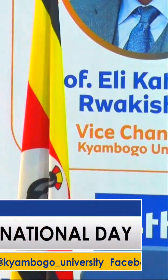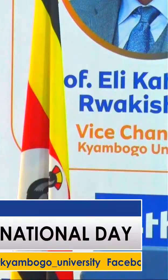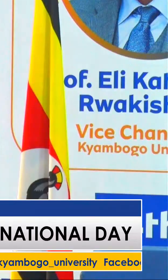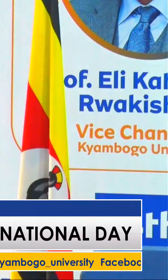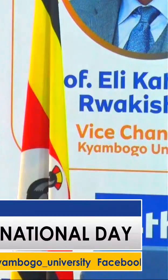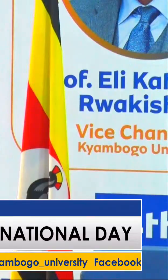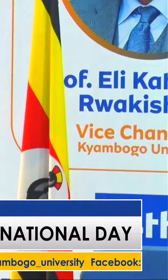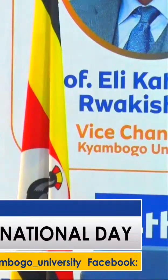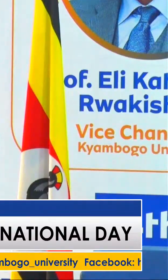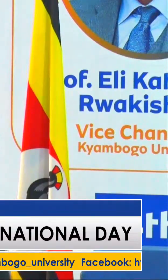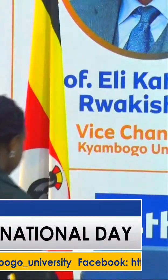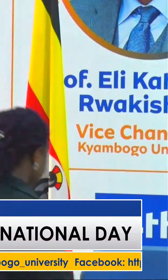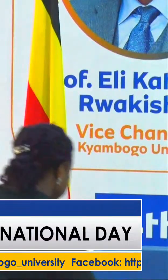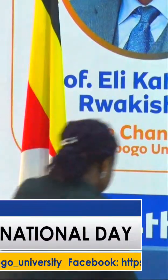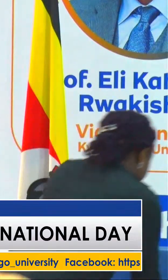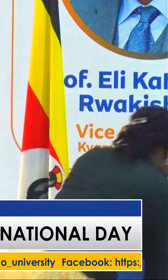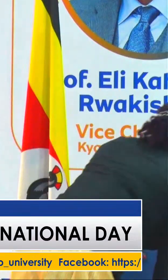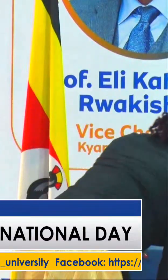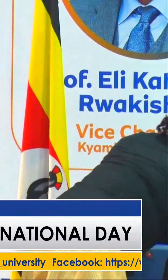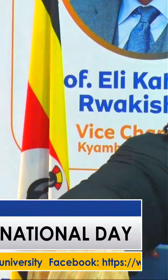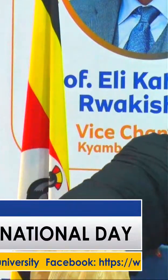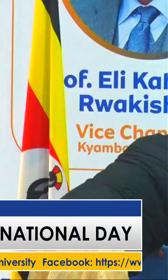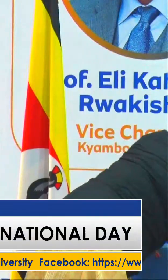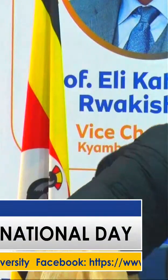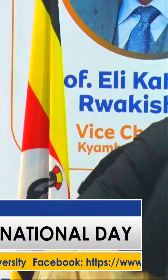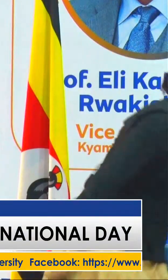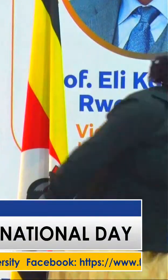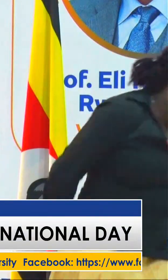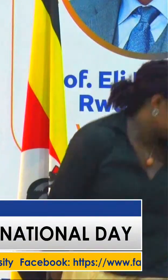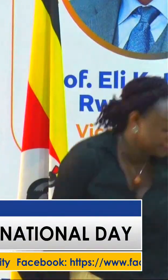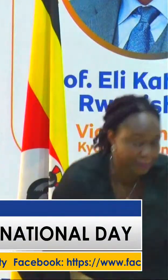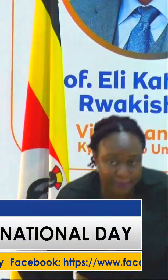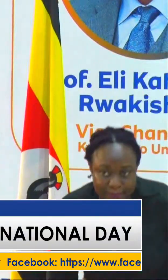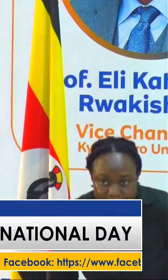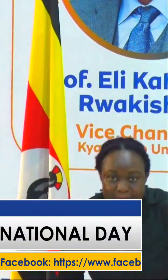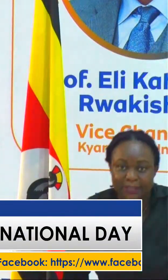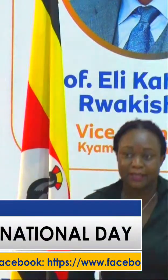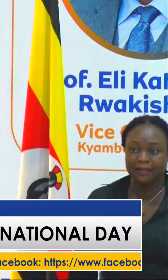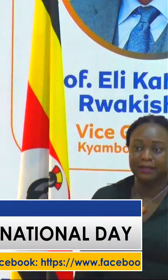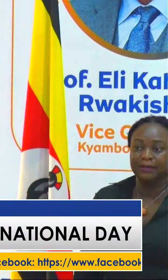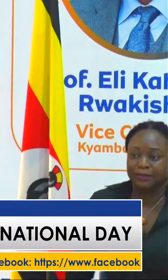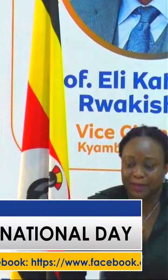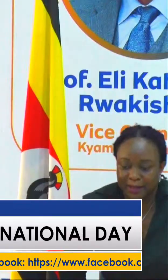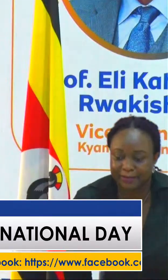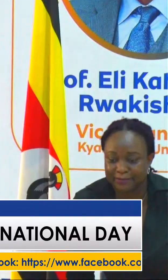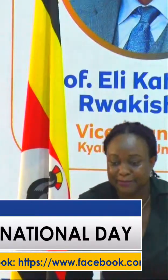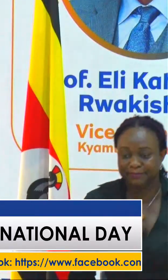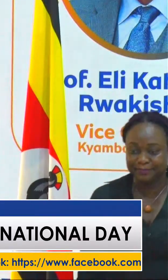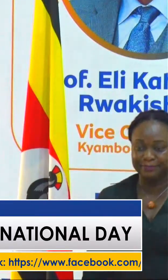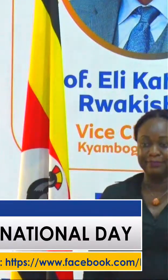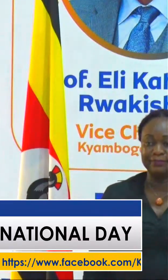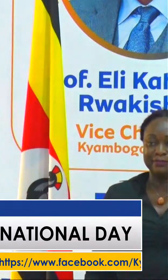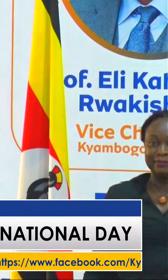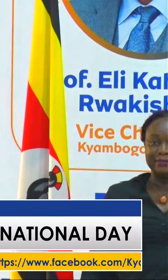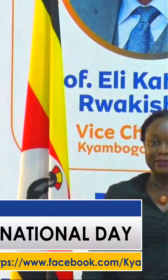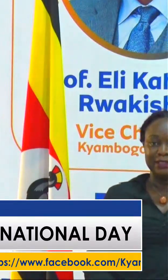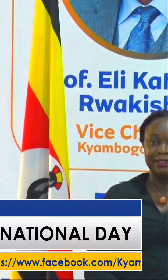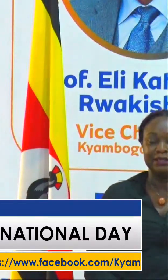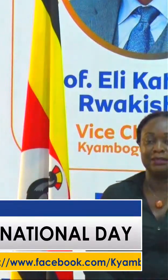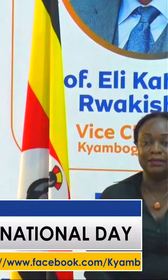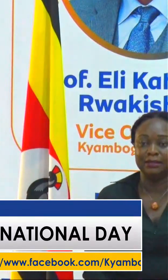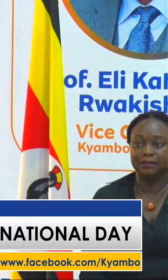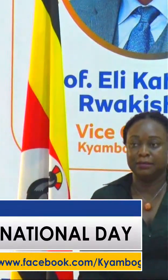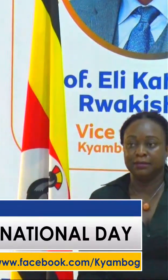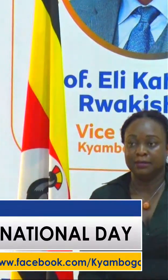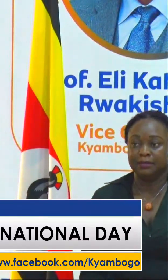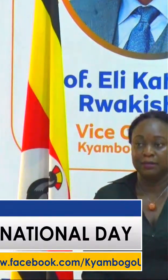in Kabare then, and I used Chigari, which was near than coming to Kampala. So